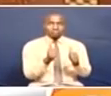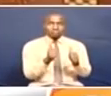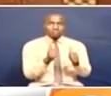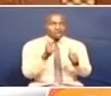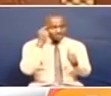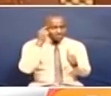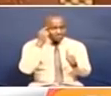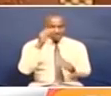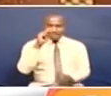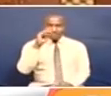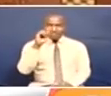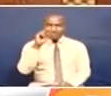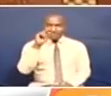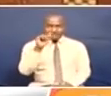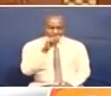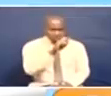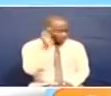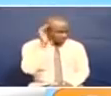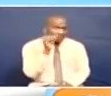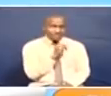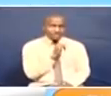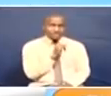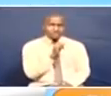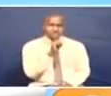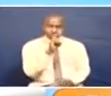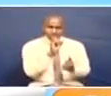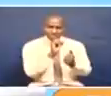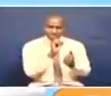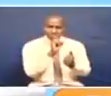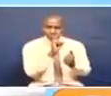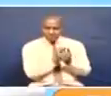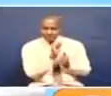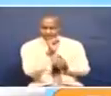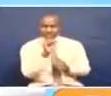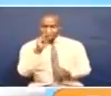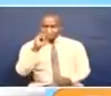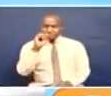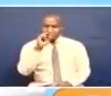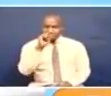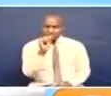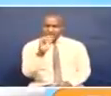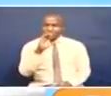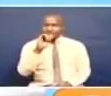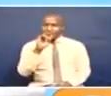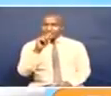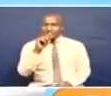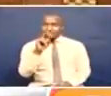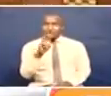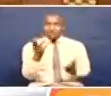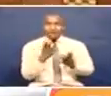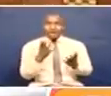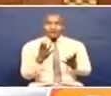Carta. I don't know whether you've heard of it. Mm-hmm, of course. 1215 Magna Carta. Mm-hmm, Magna Carta. Where the